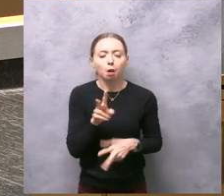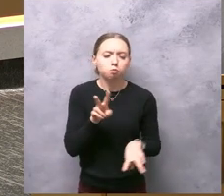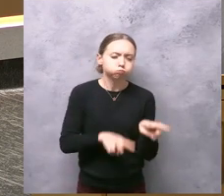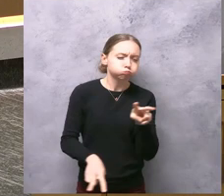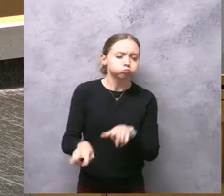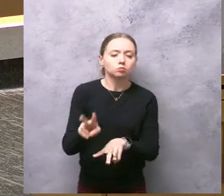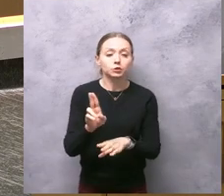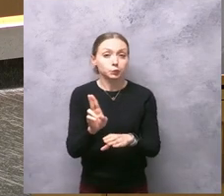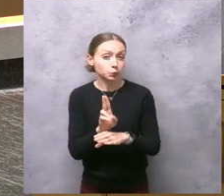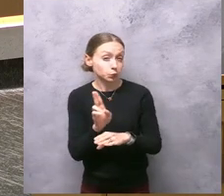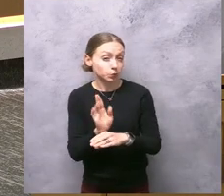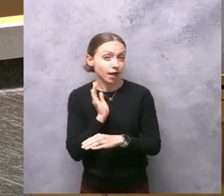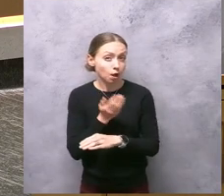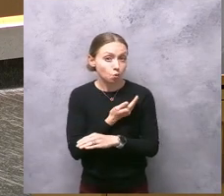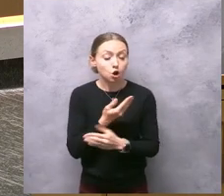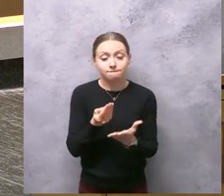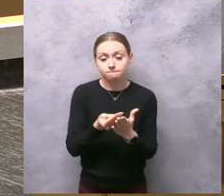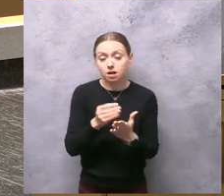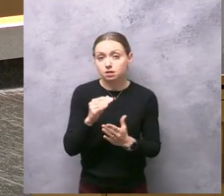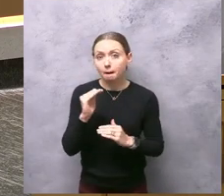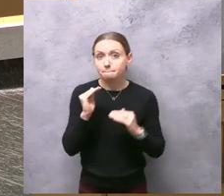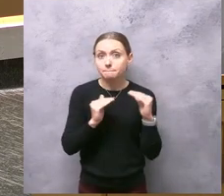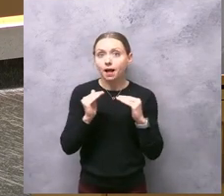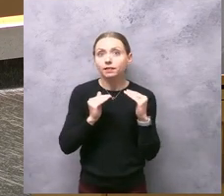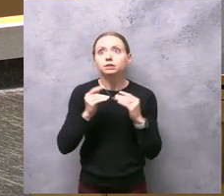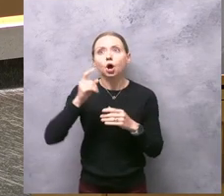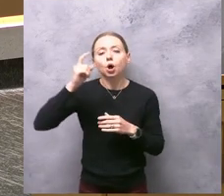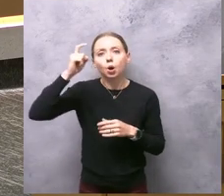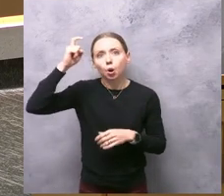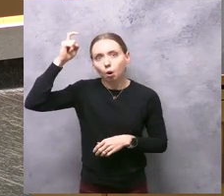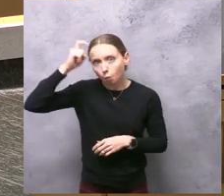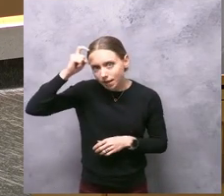and use our fund balance wisely as it